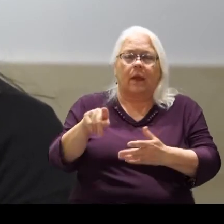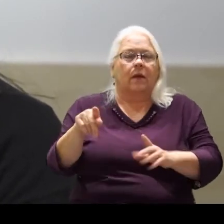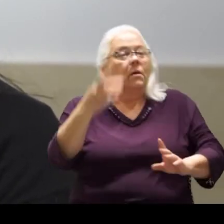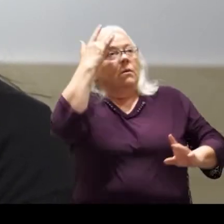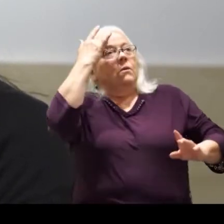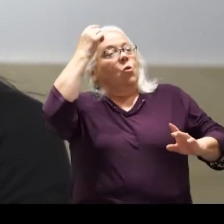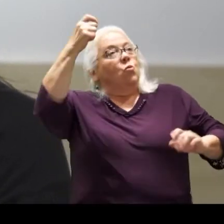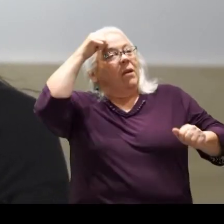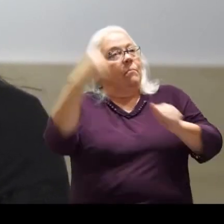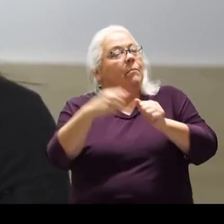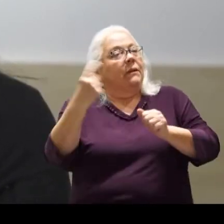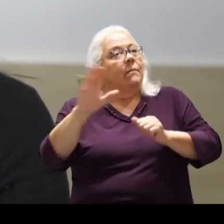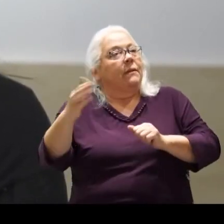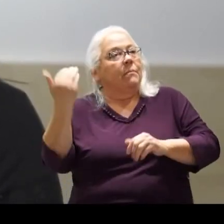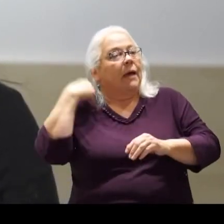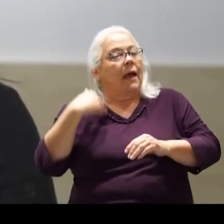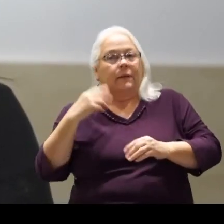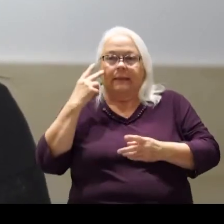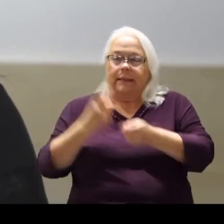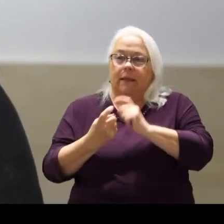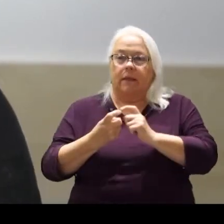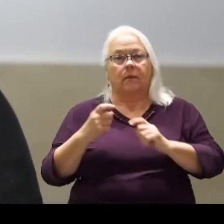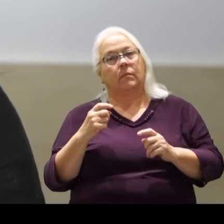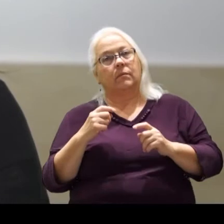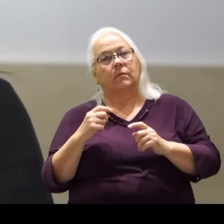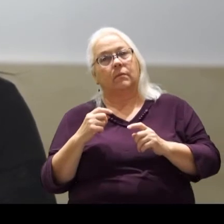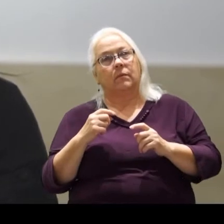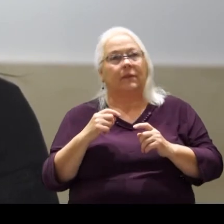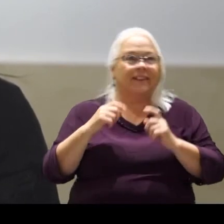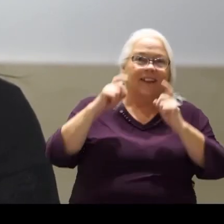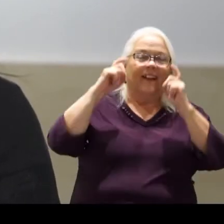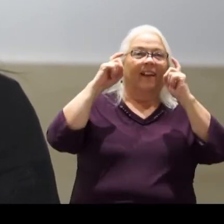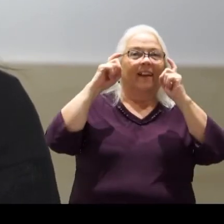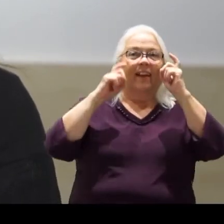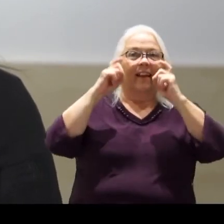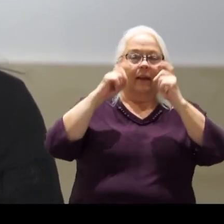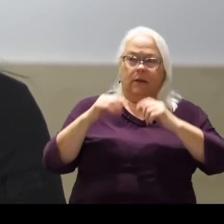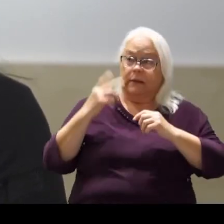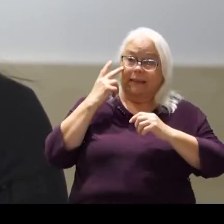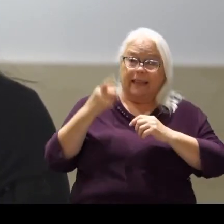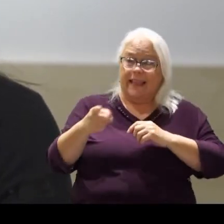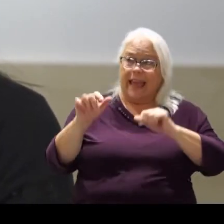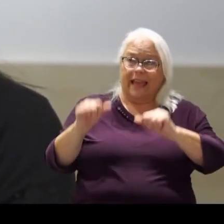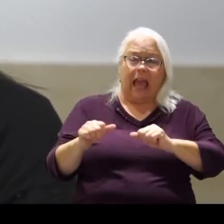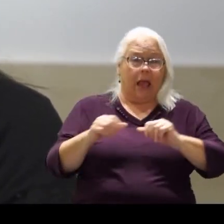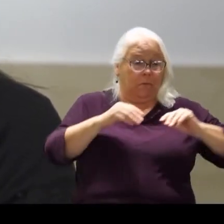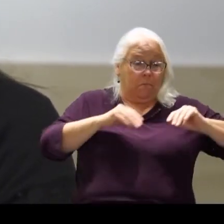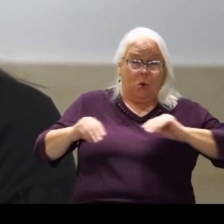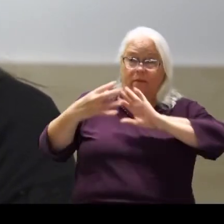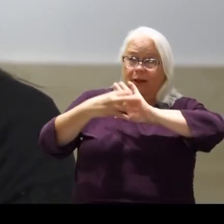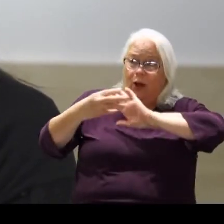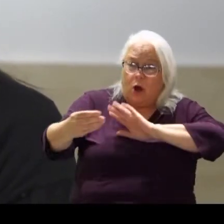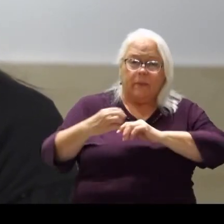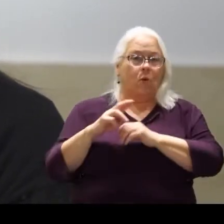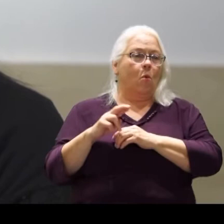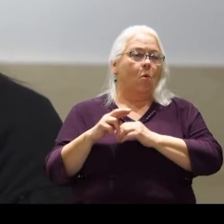in their past can bring them into the present for a moment, and you can see that change in their eyes. And just being able to simply move and